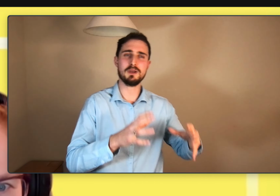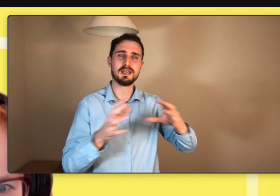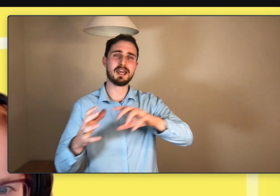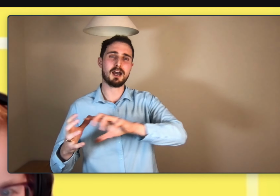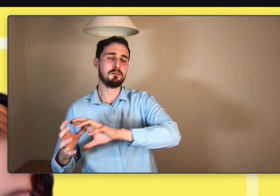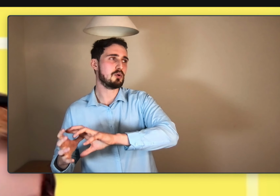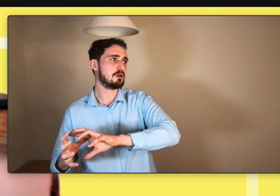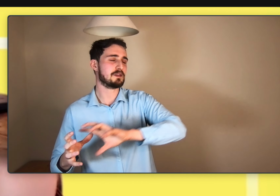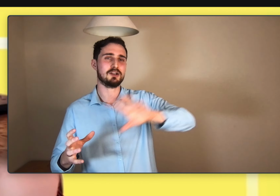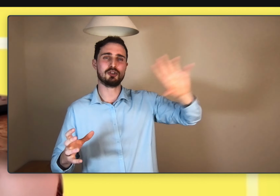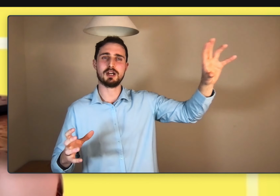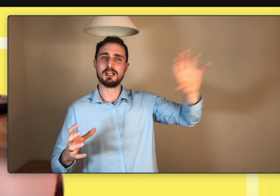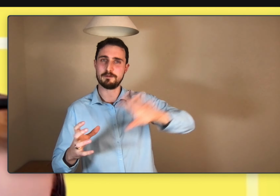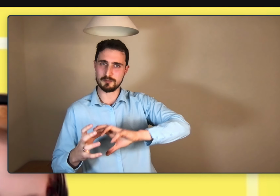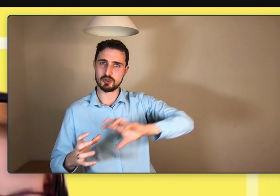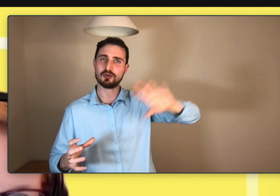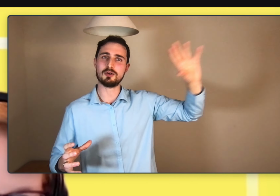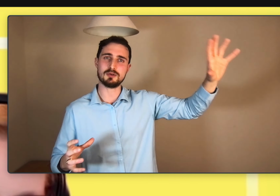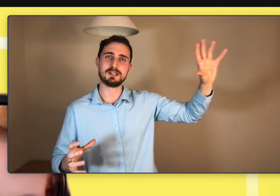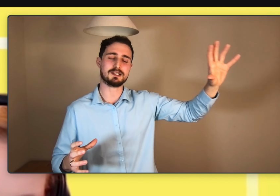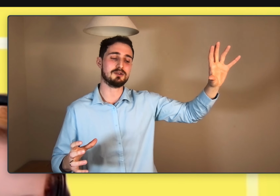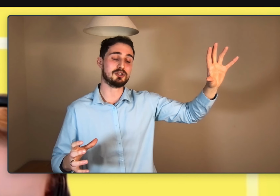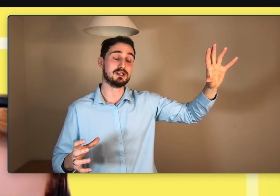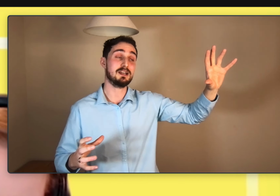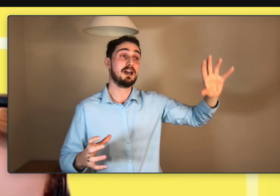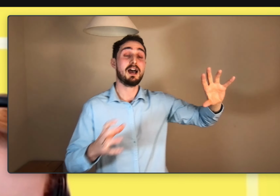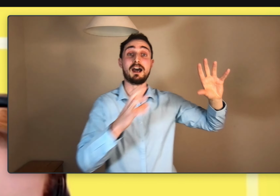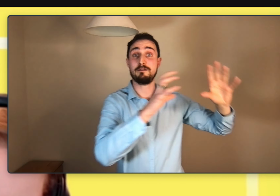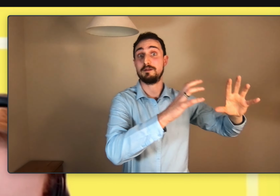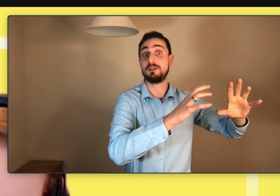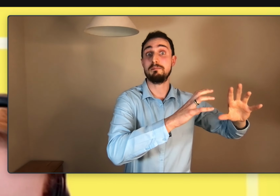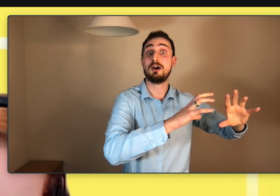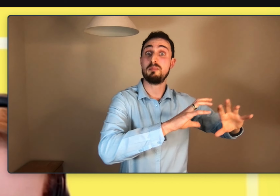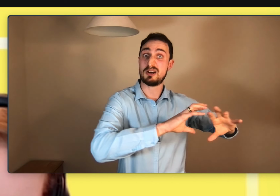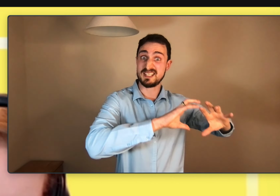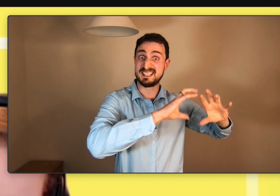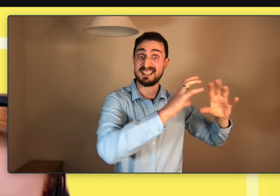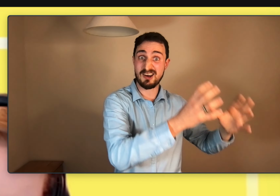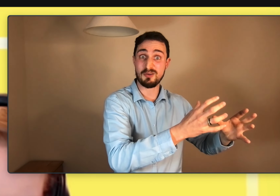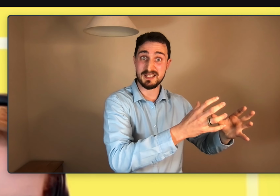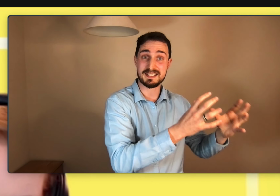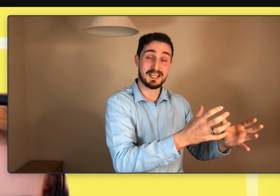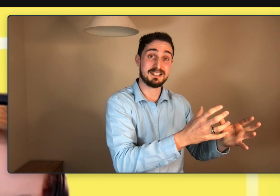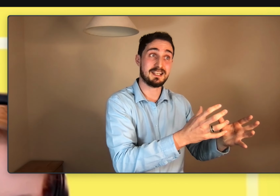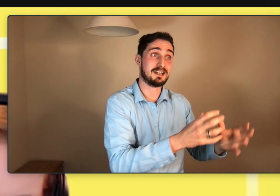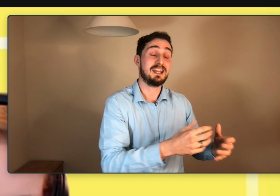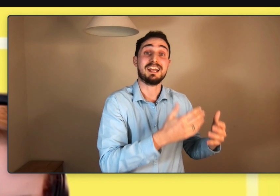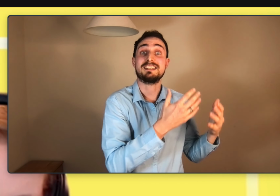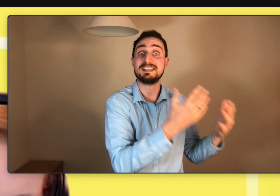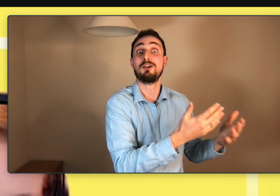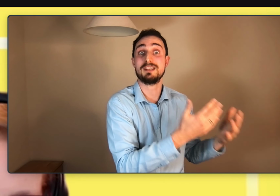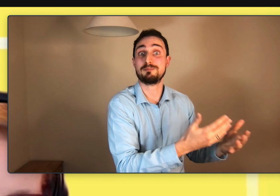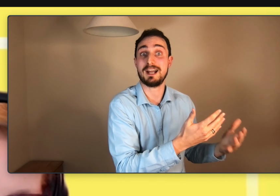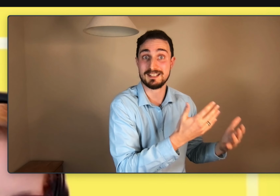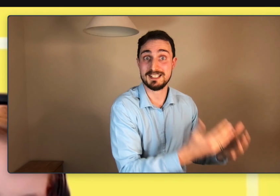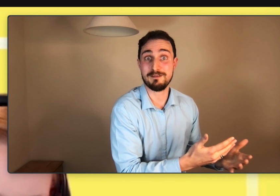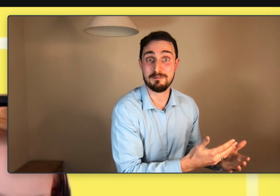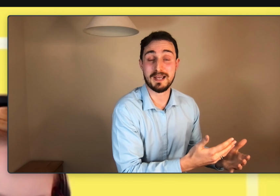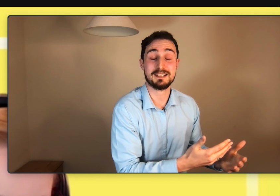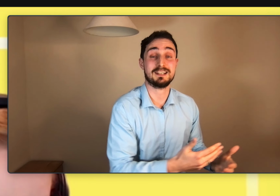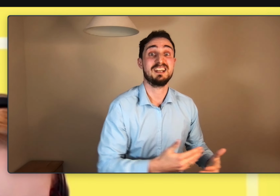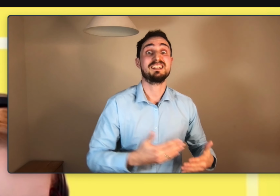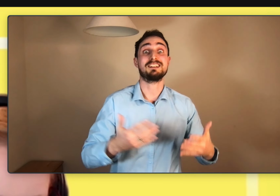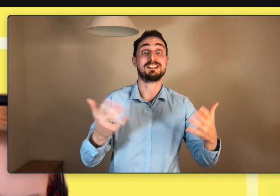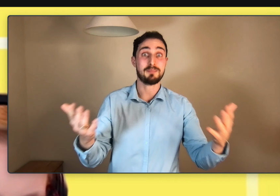If we could get more of that journey from struggle to solution, I feel that Mel will be able to sell this idea and sell this practice